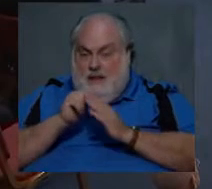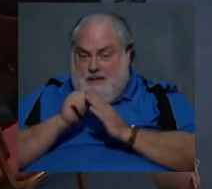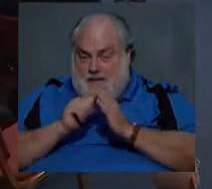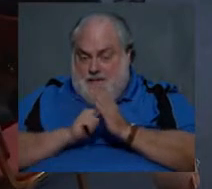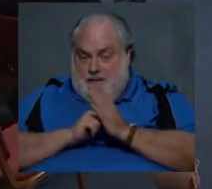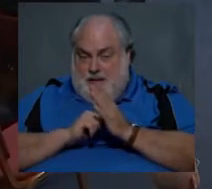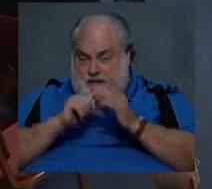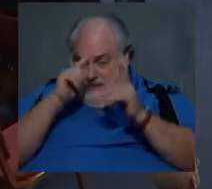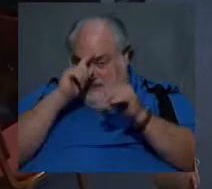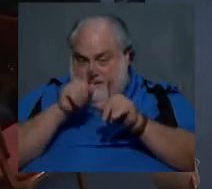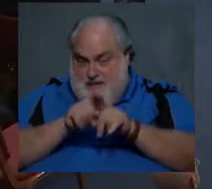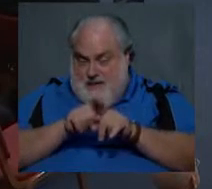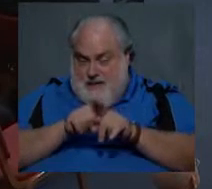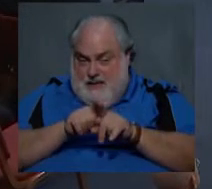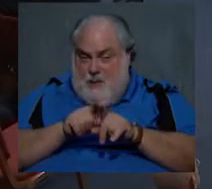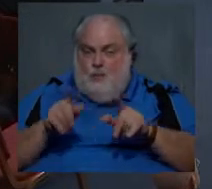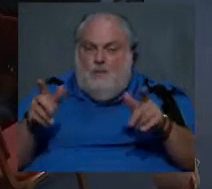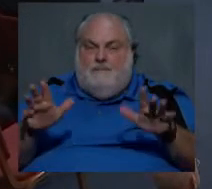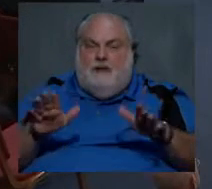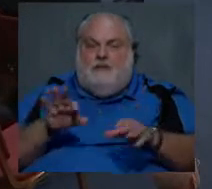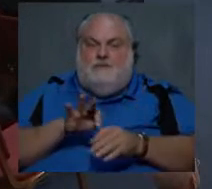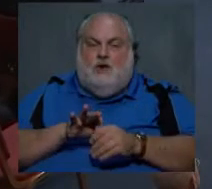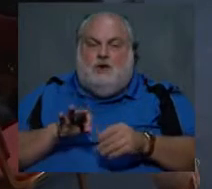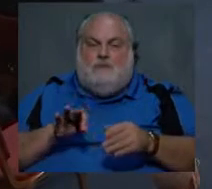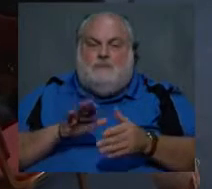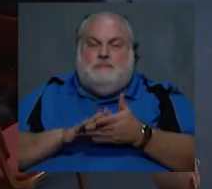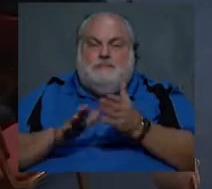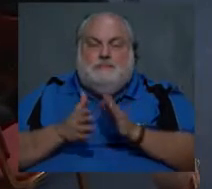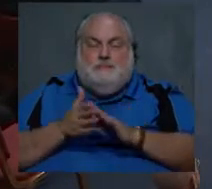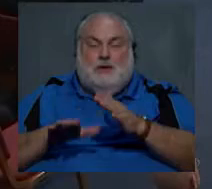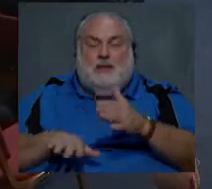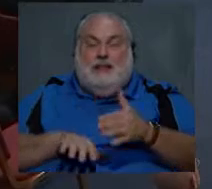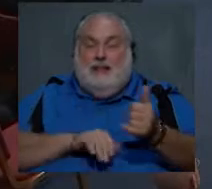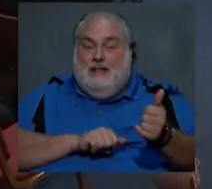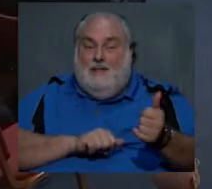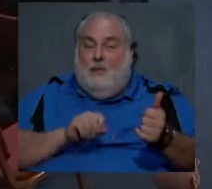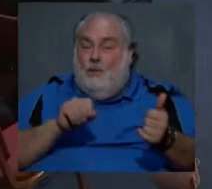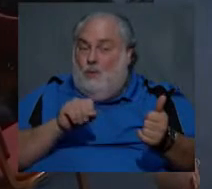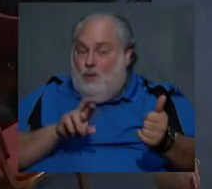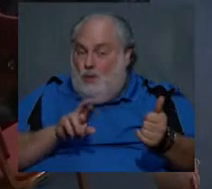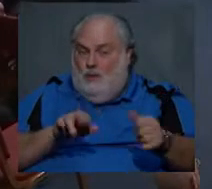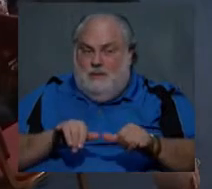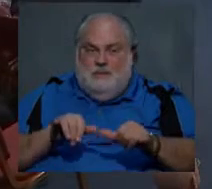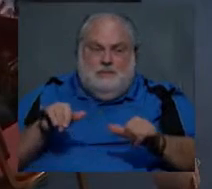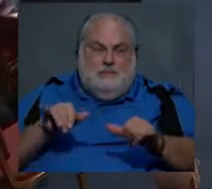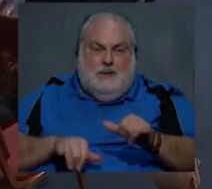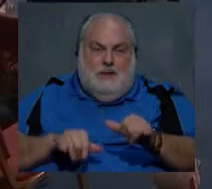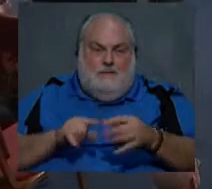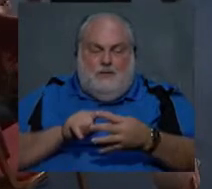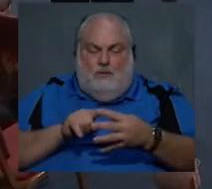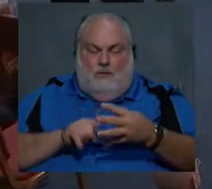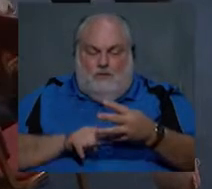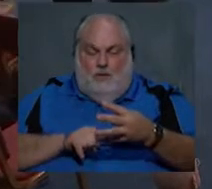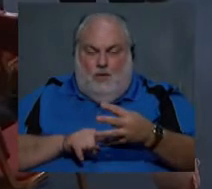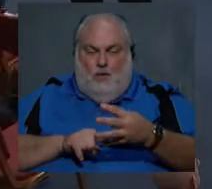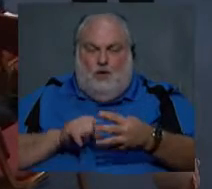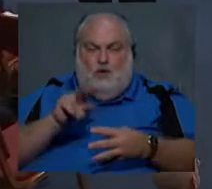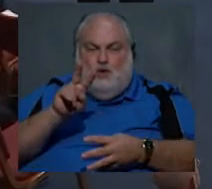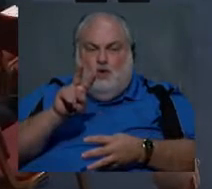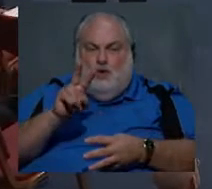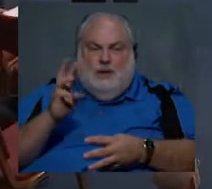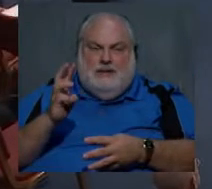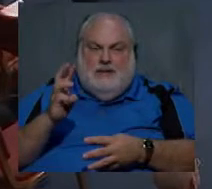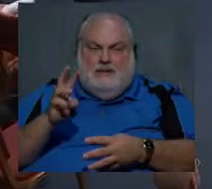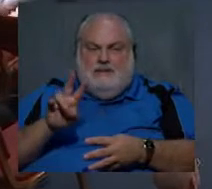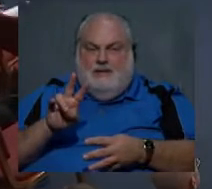was yours, you are welcome to leave right now. And then we have 4 regular items on items 2, 6, 7, and